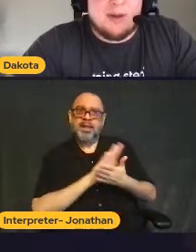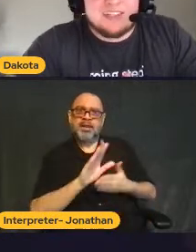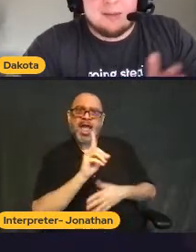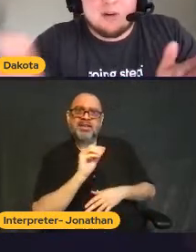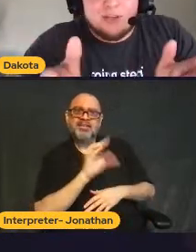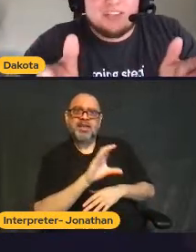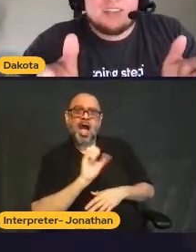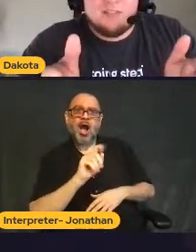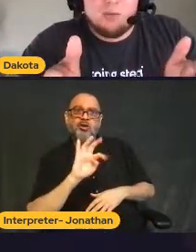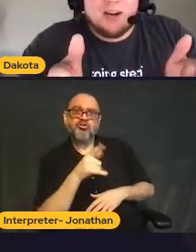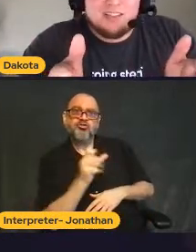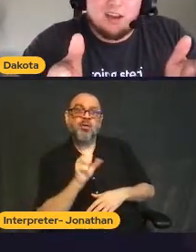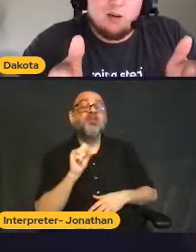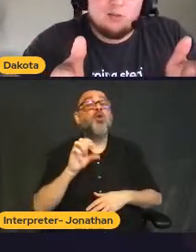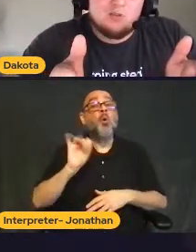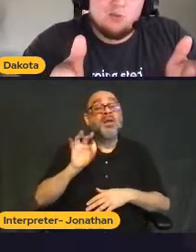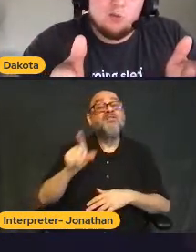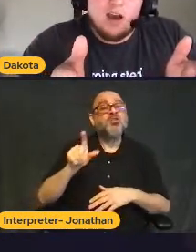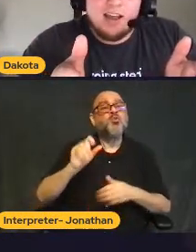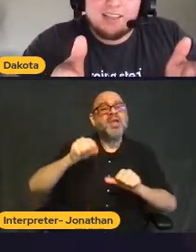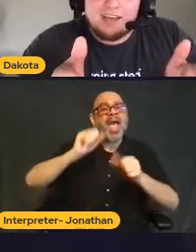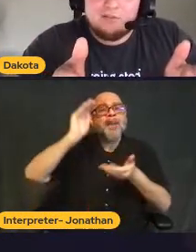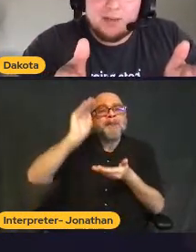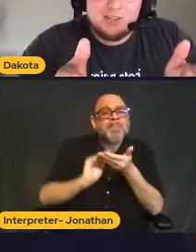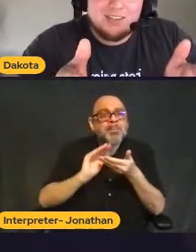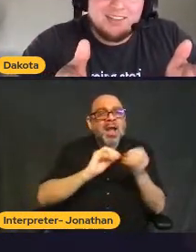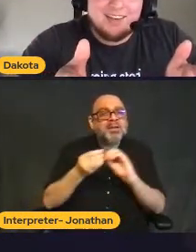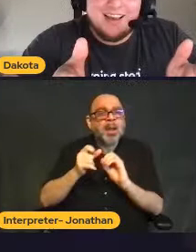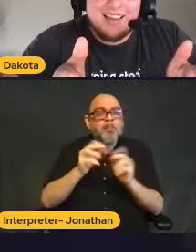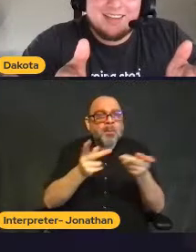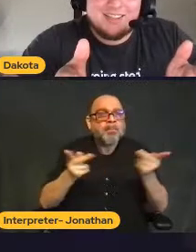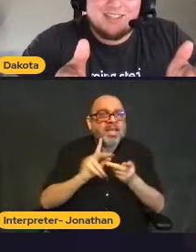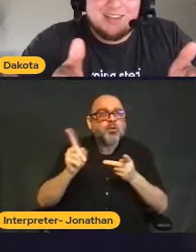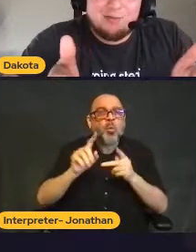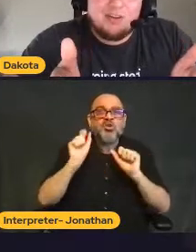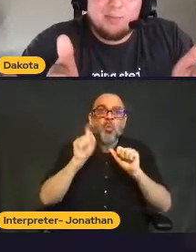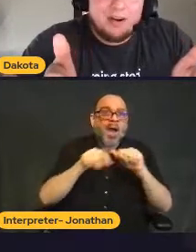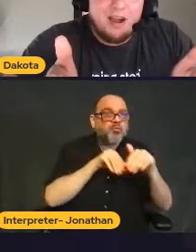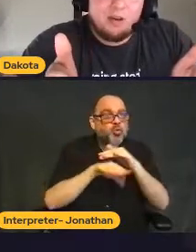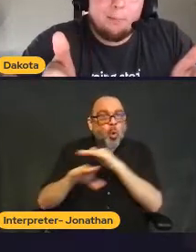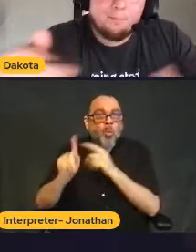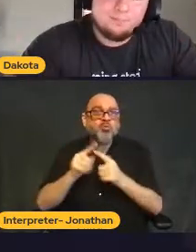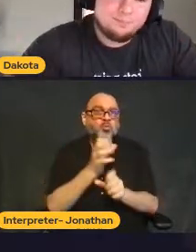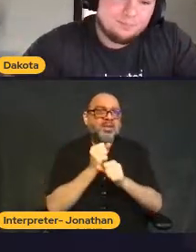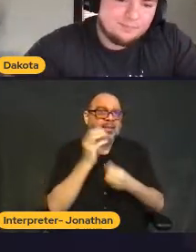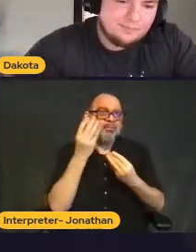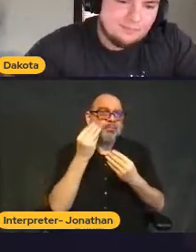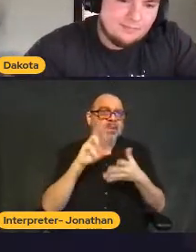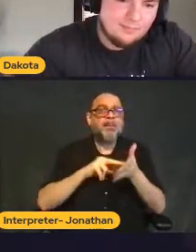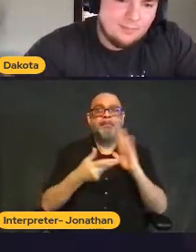if we can minimize the number of places a developer has to go to get that information, it's just going to result in a better outcome.